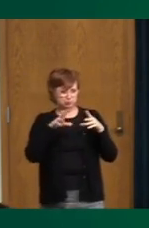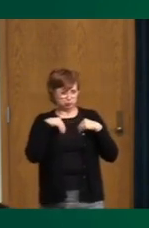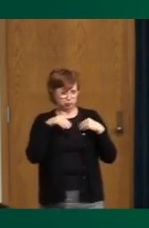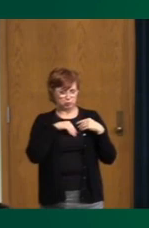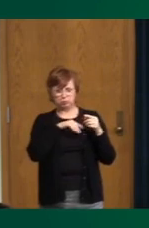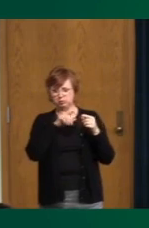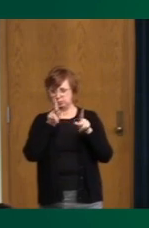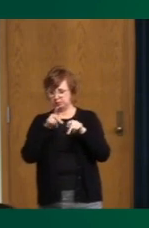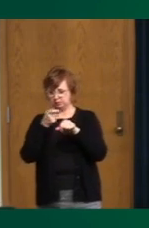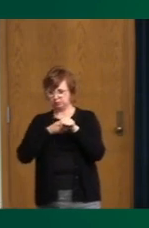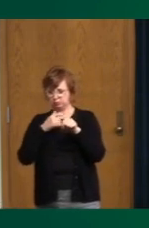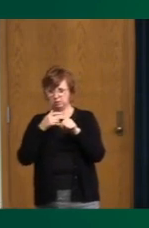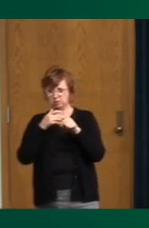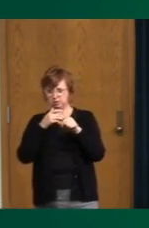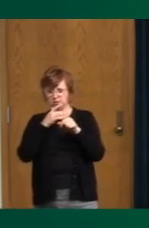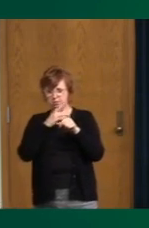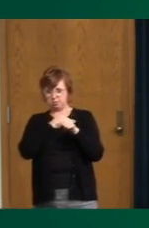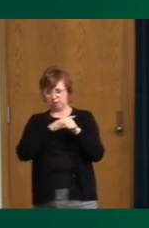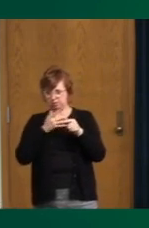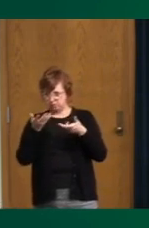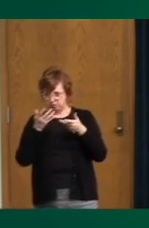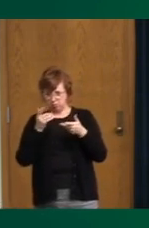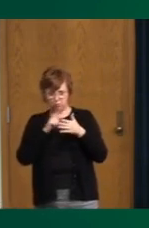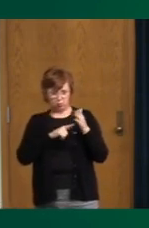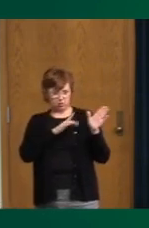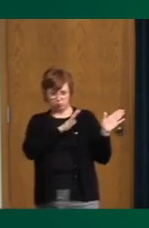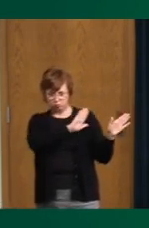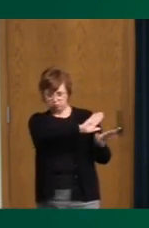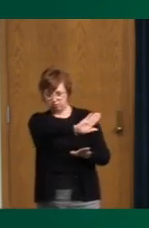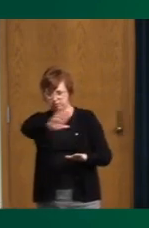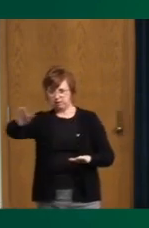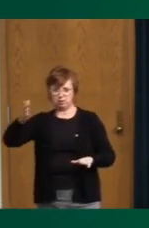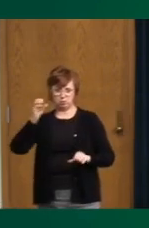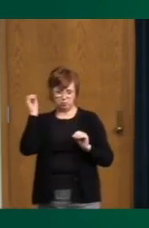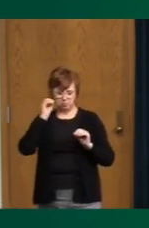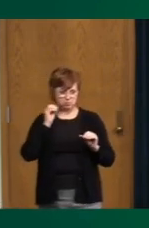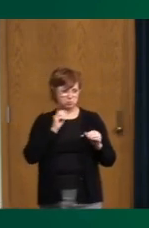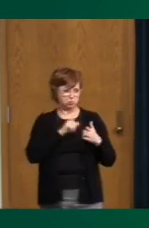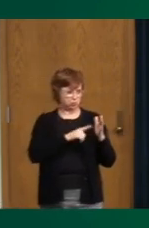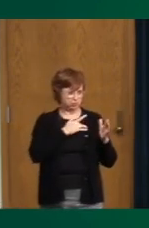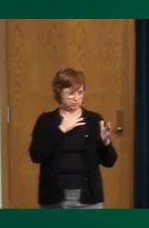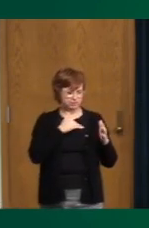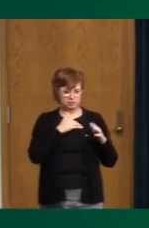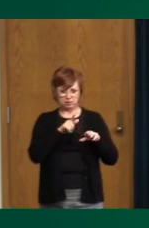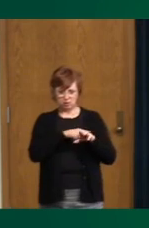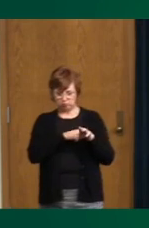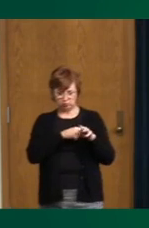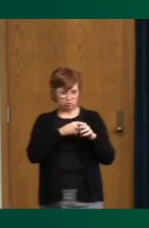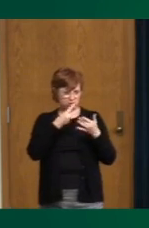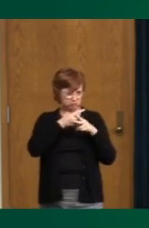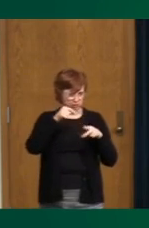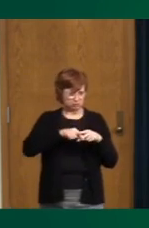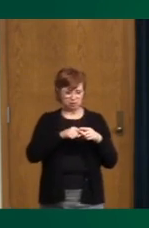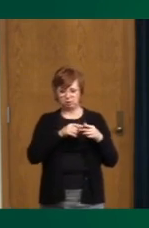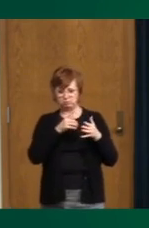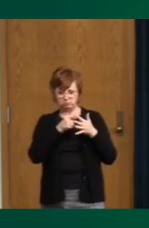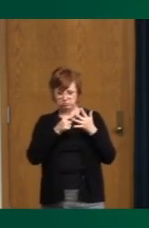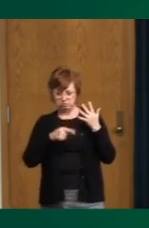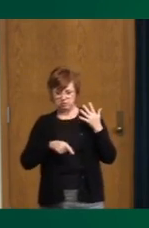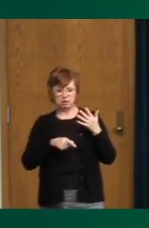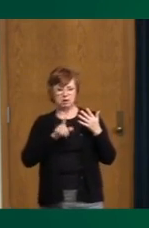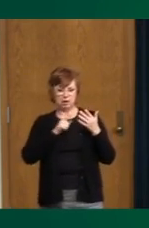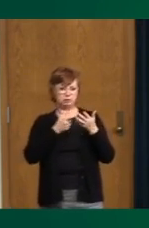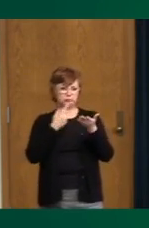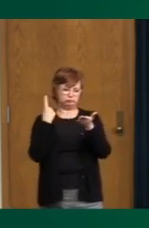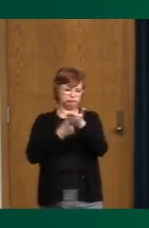people across the province as to what that would look like, how long it would be, what sectors of our economy and our community that would